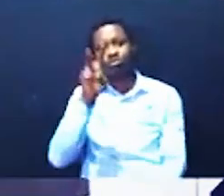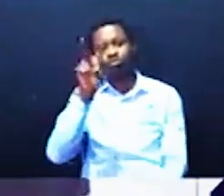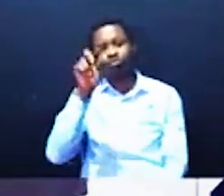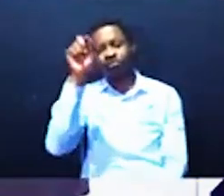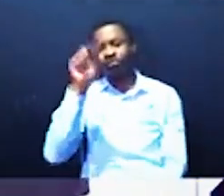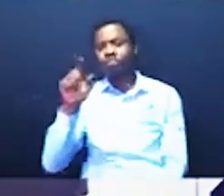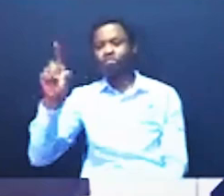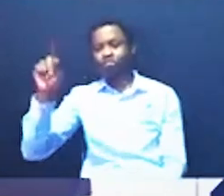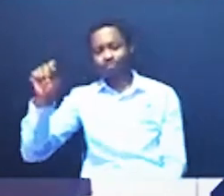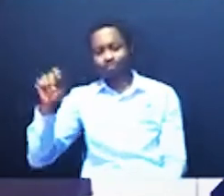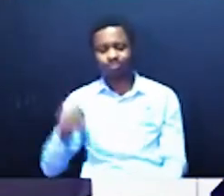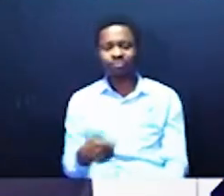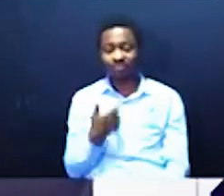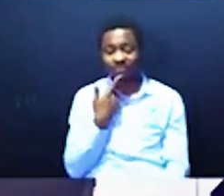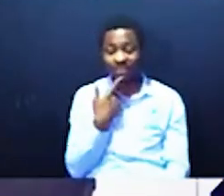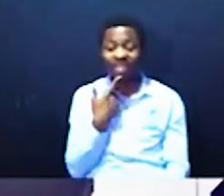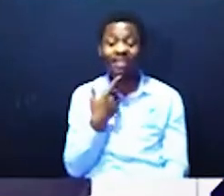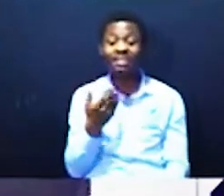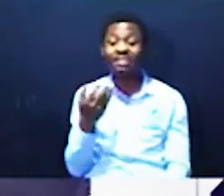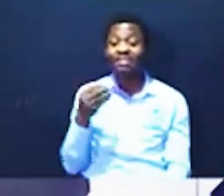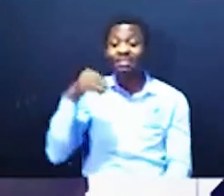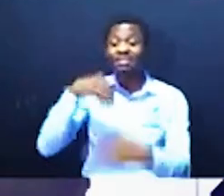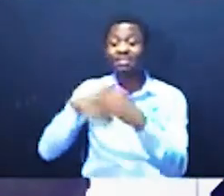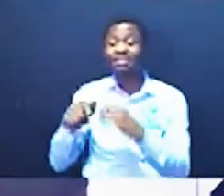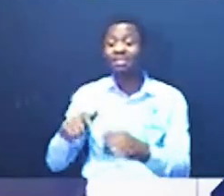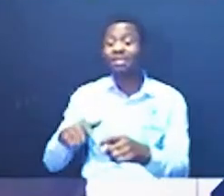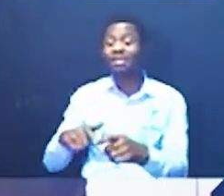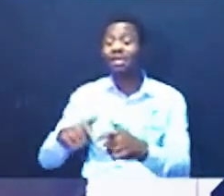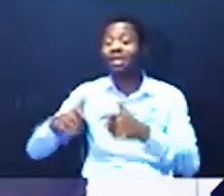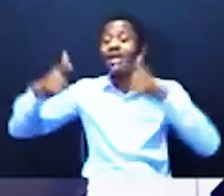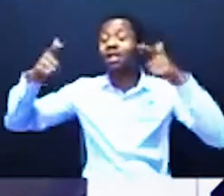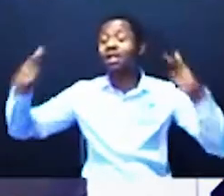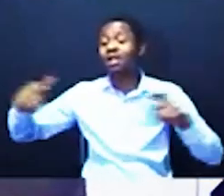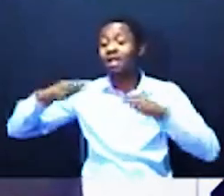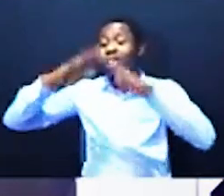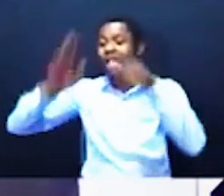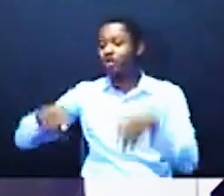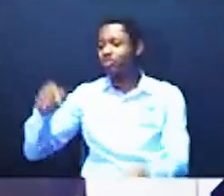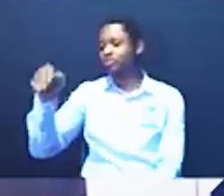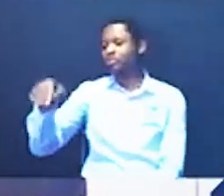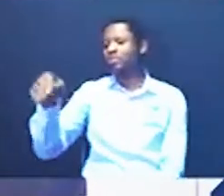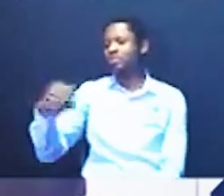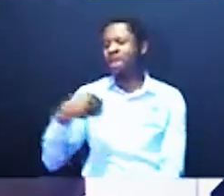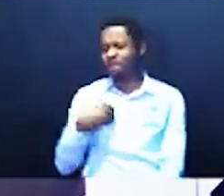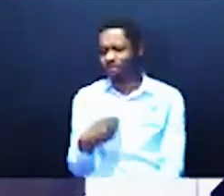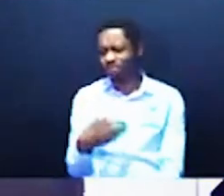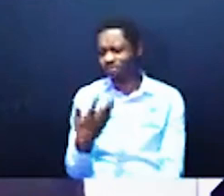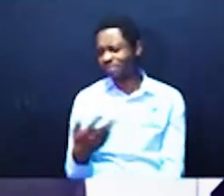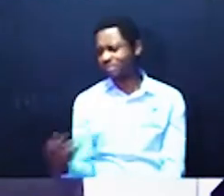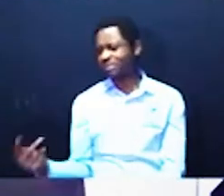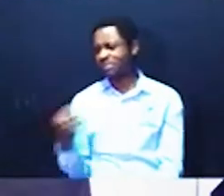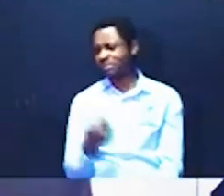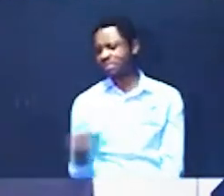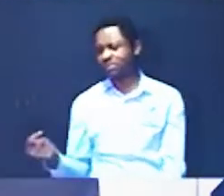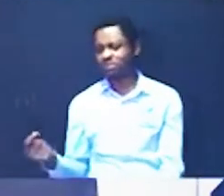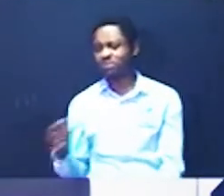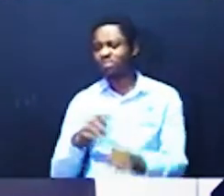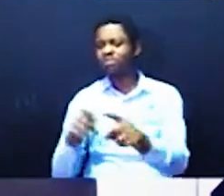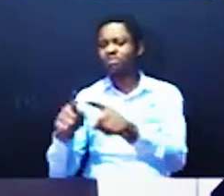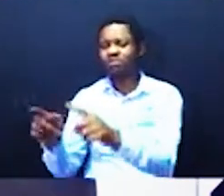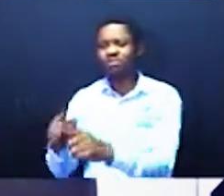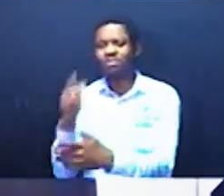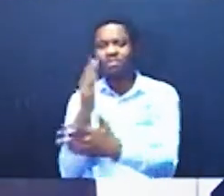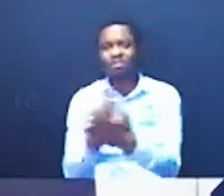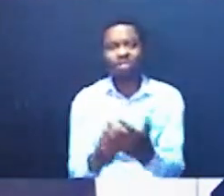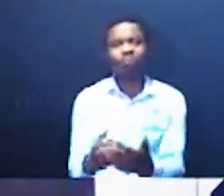articles not only of gold and silver, but also of wood and clay. Some are for special